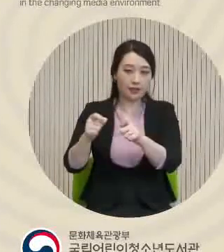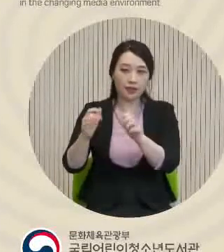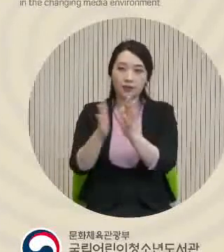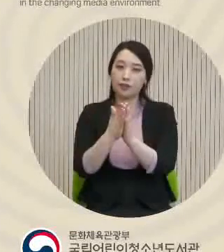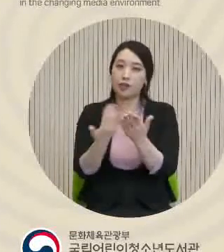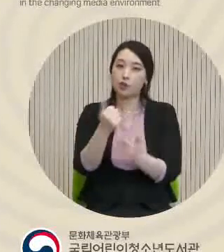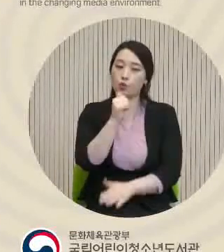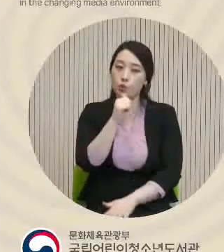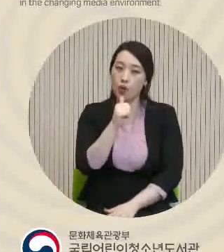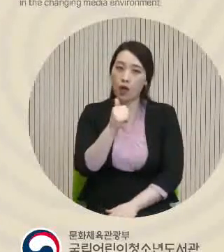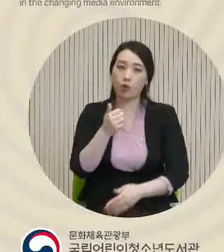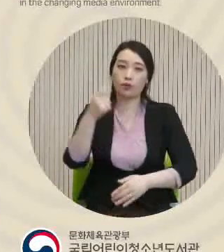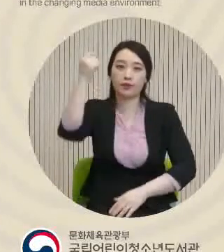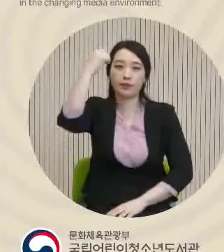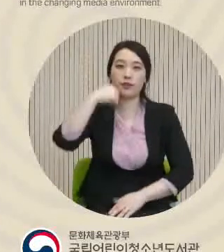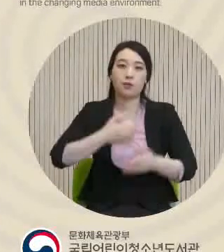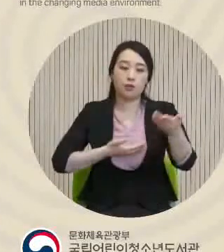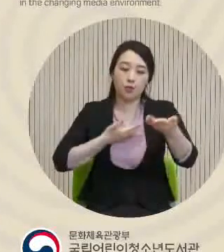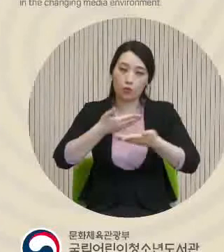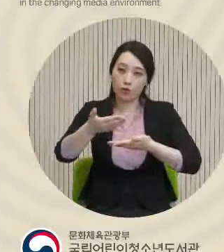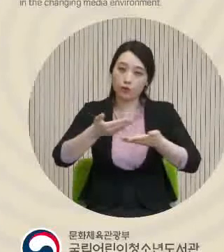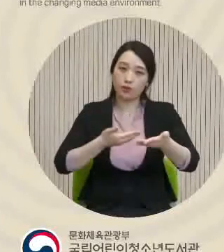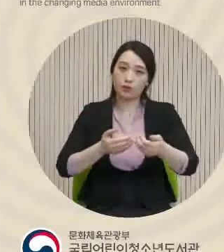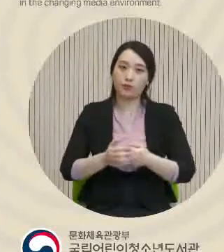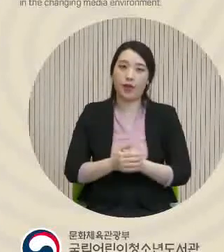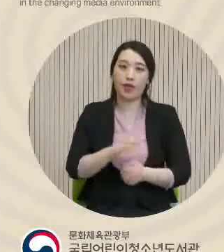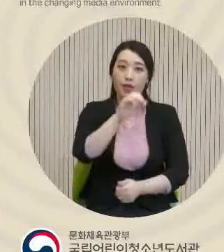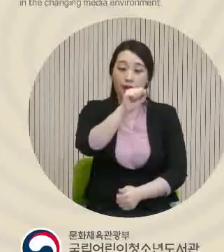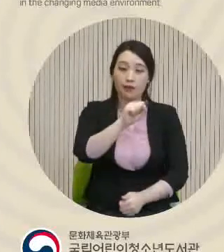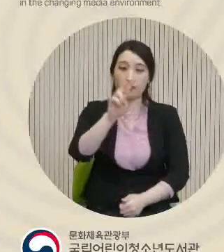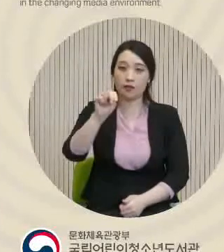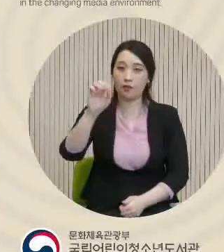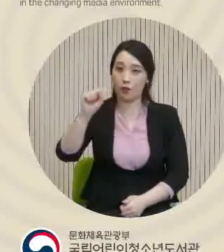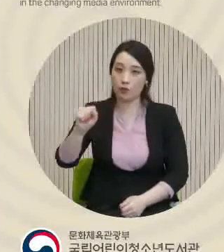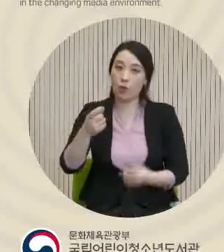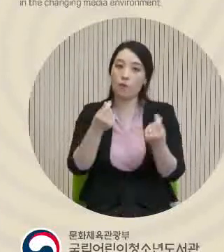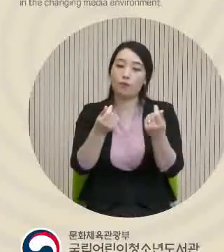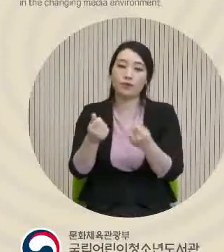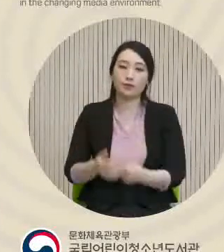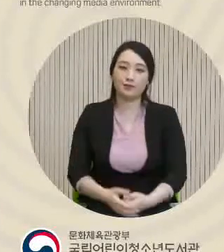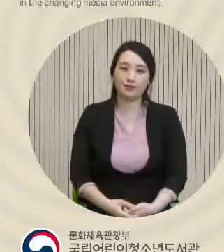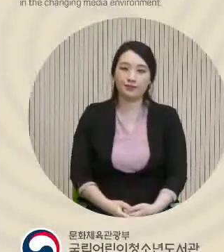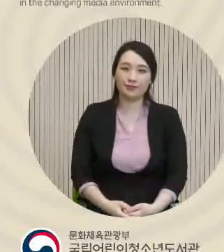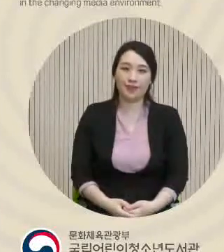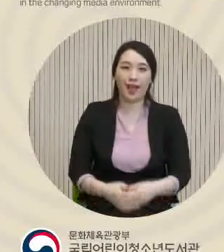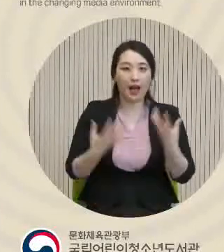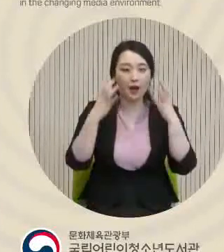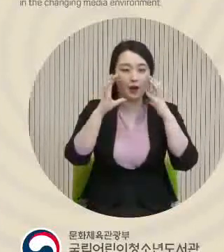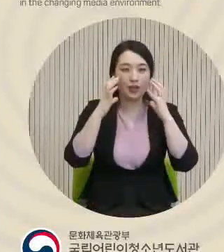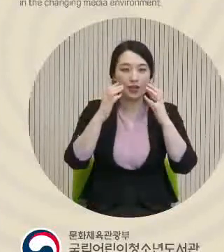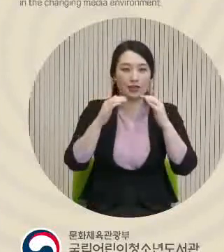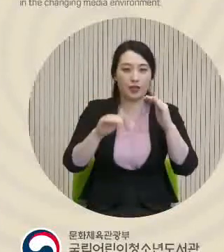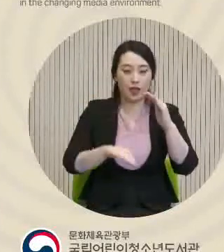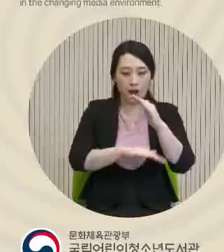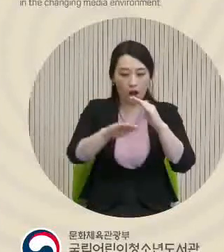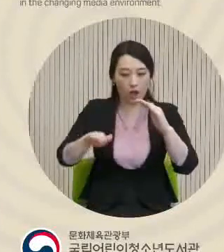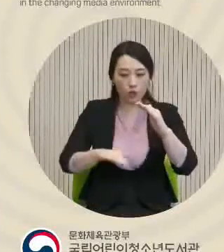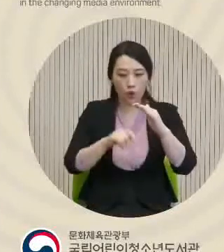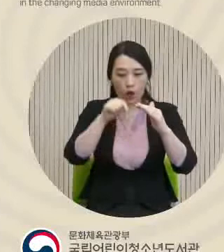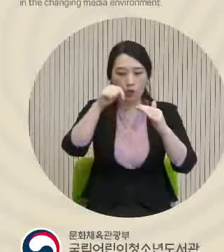story that children write down after reading books. It is quite similar to the expressions that